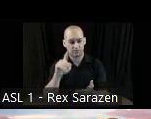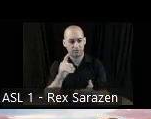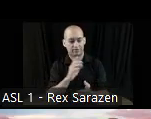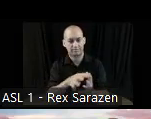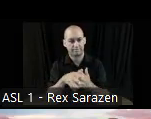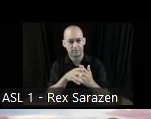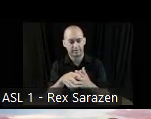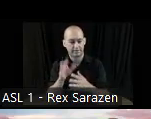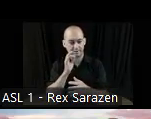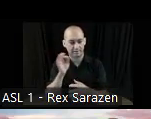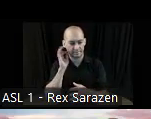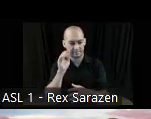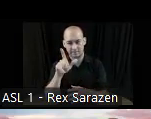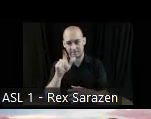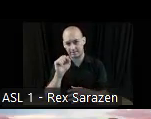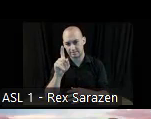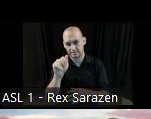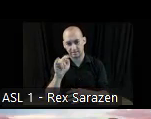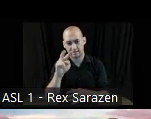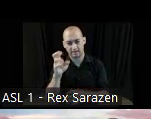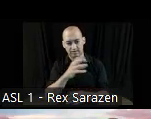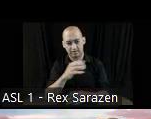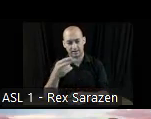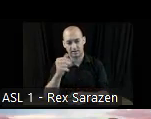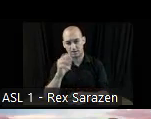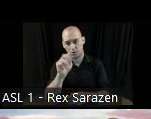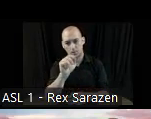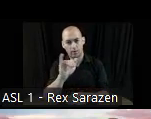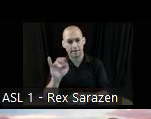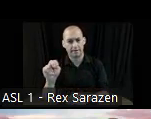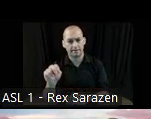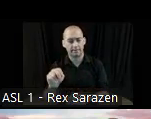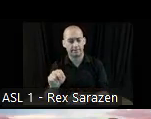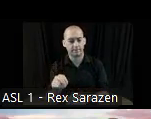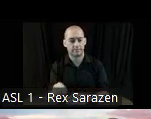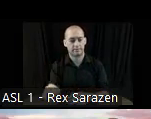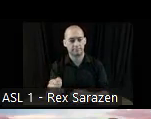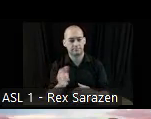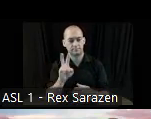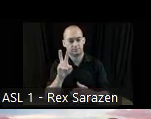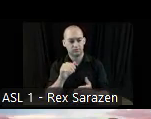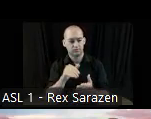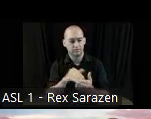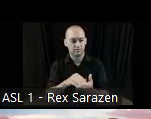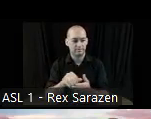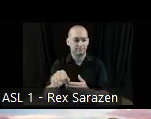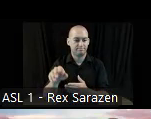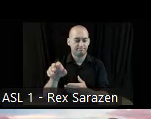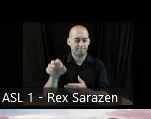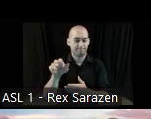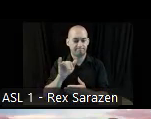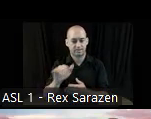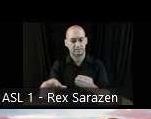Native Hawaiians. And in 2000, services were expanded to include caregiver support